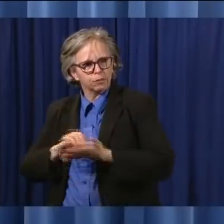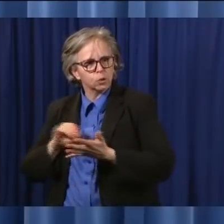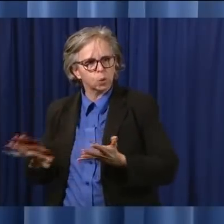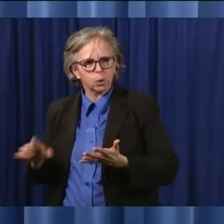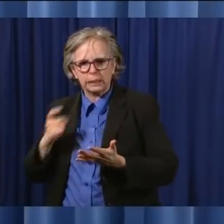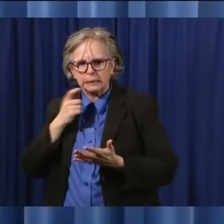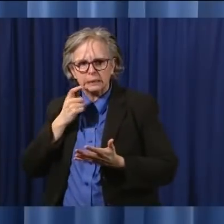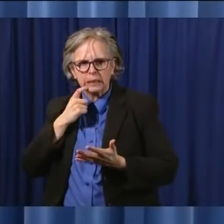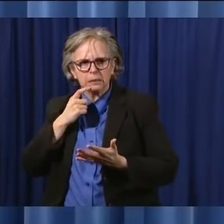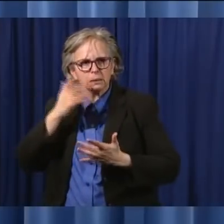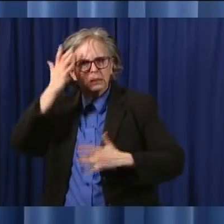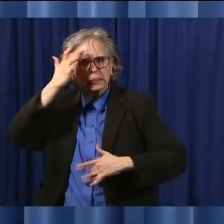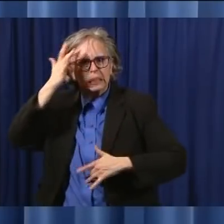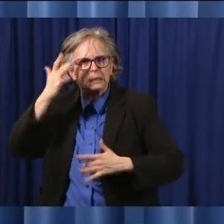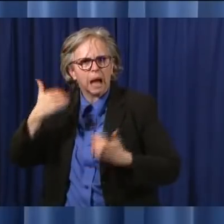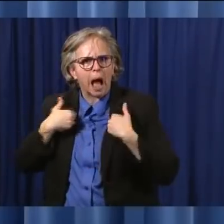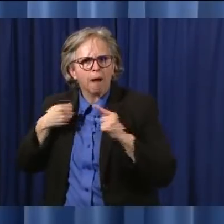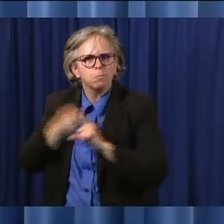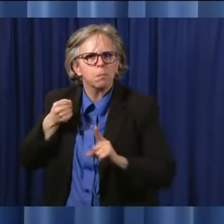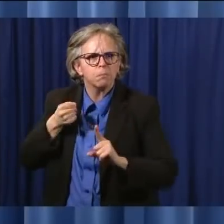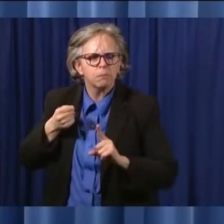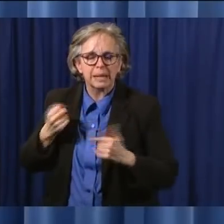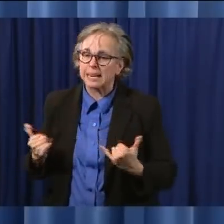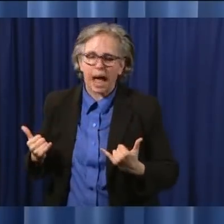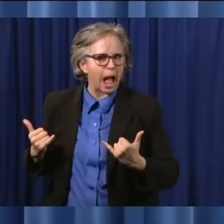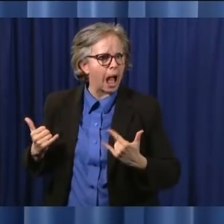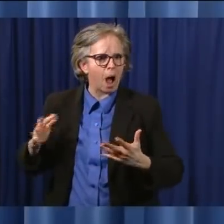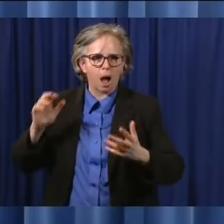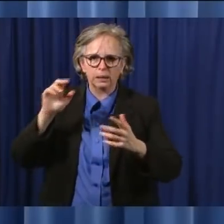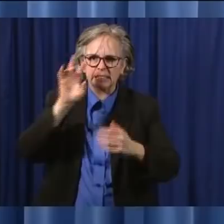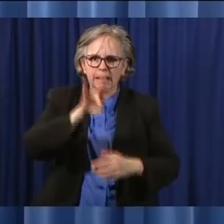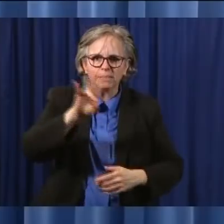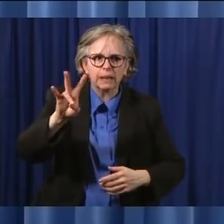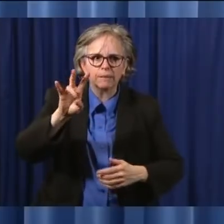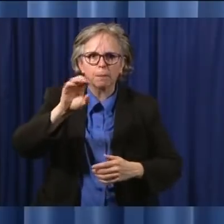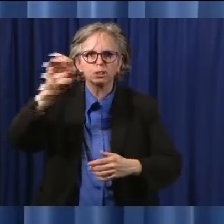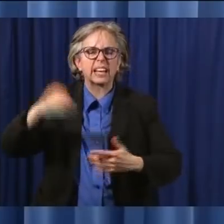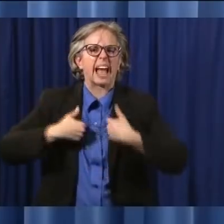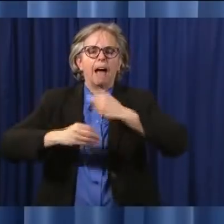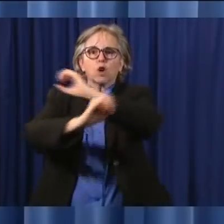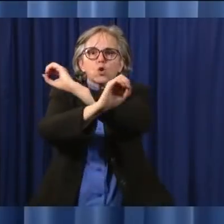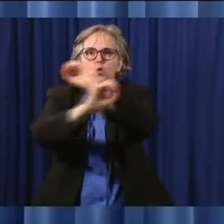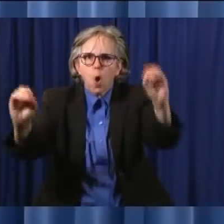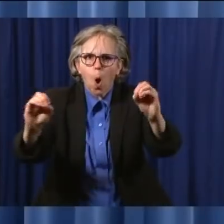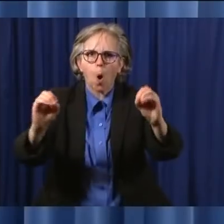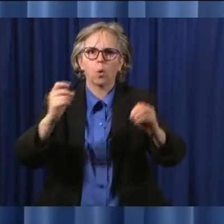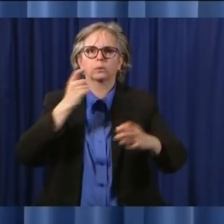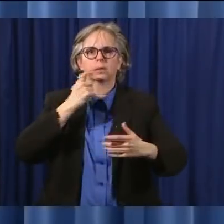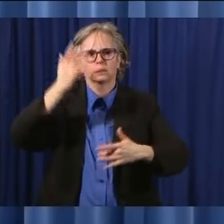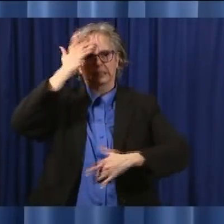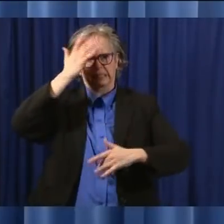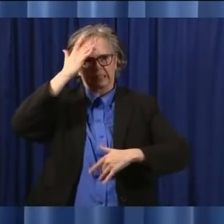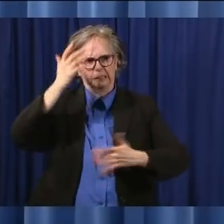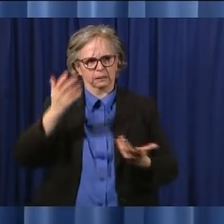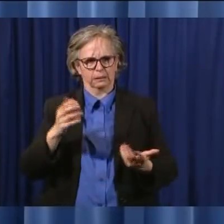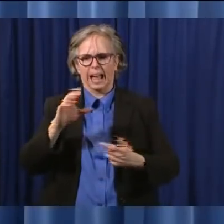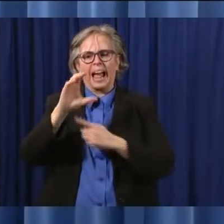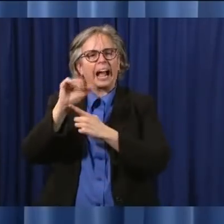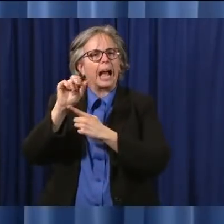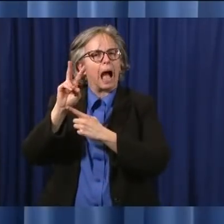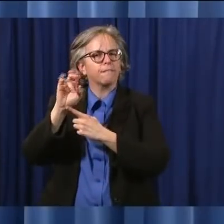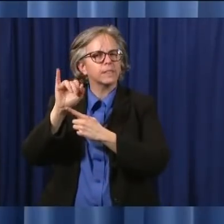77% are actually cavity-free. Other schools across the state in different areas are following the